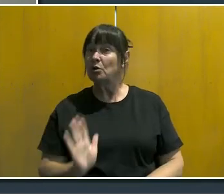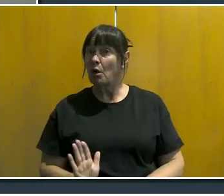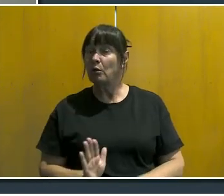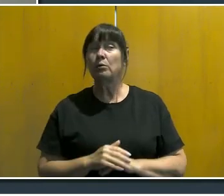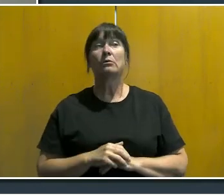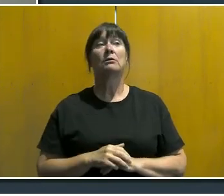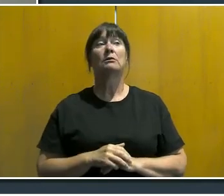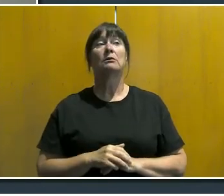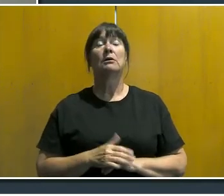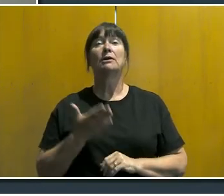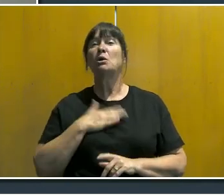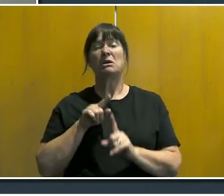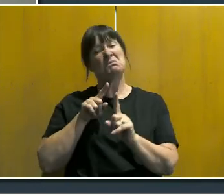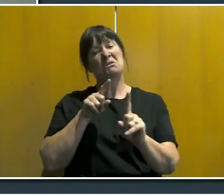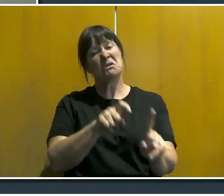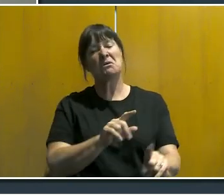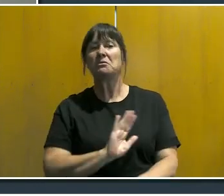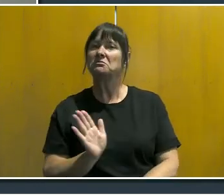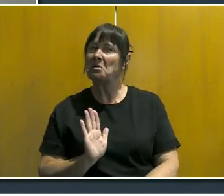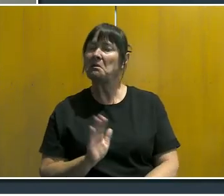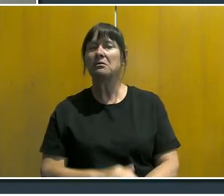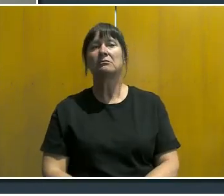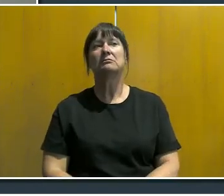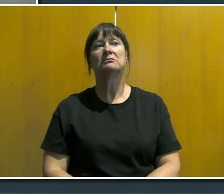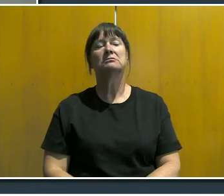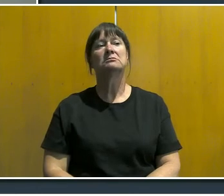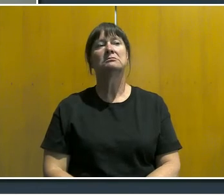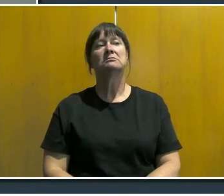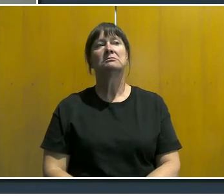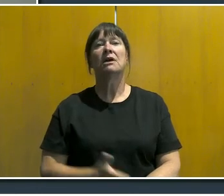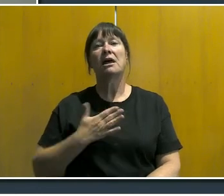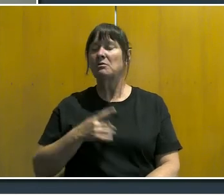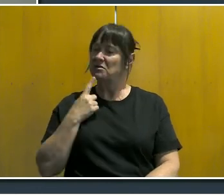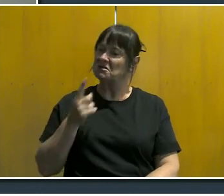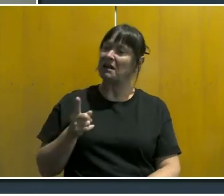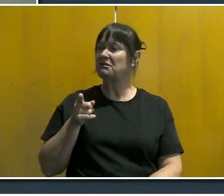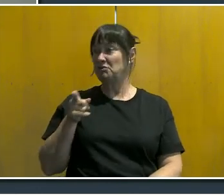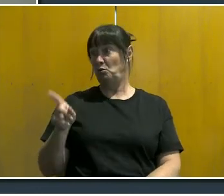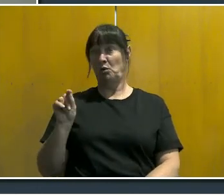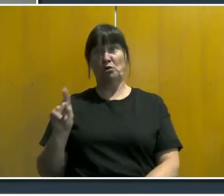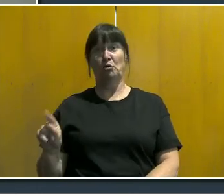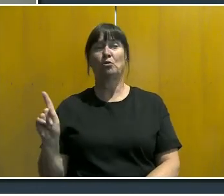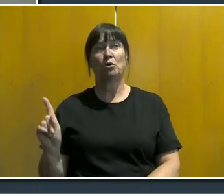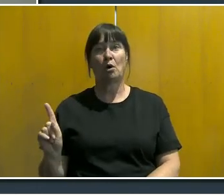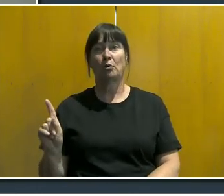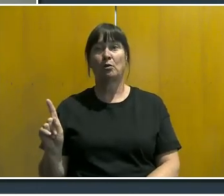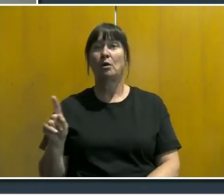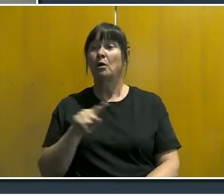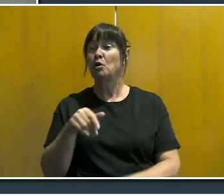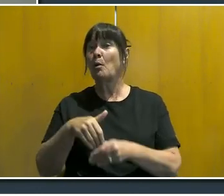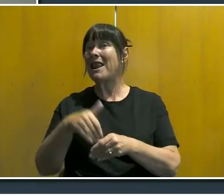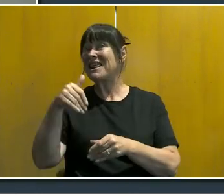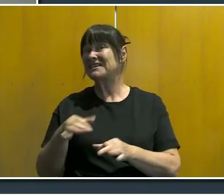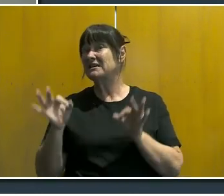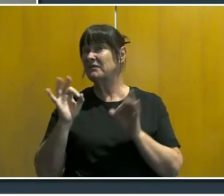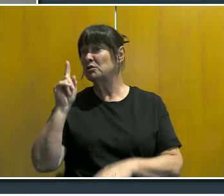and don't wish to be critical, and also don't wish to tell you how to run your business, but as elected officials we do have